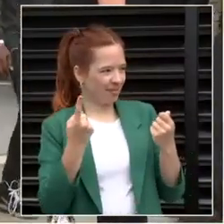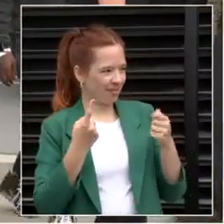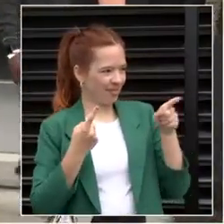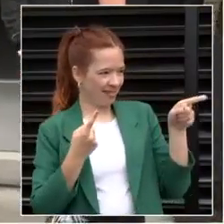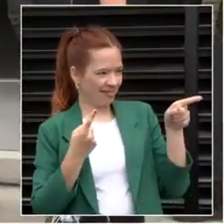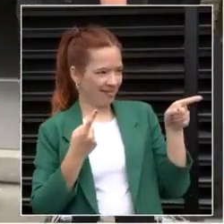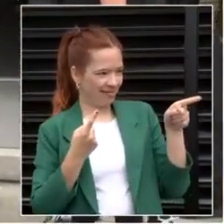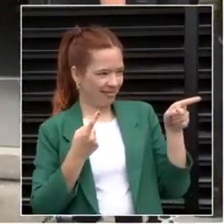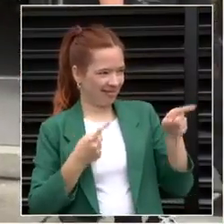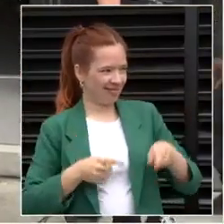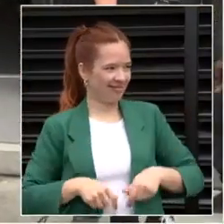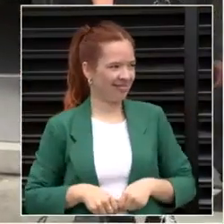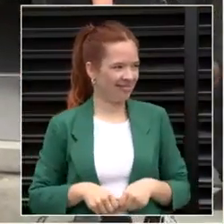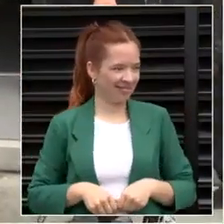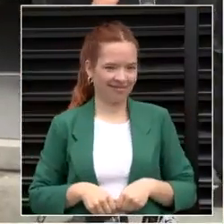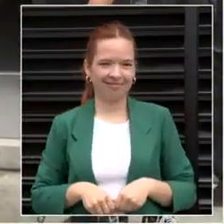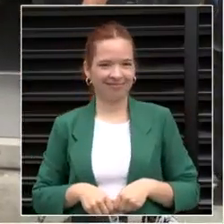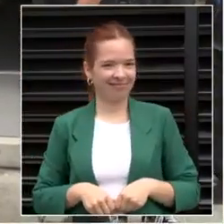And